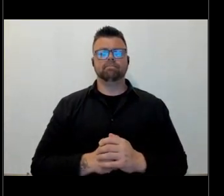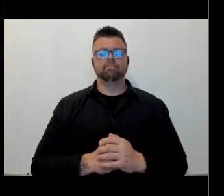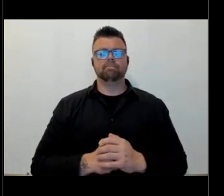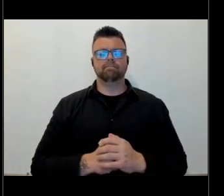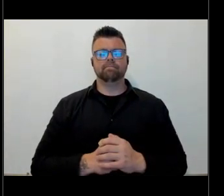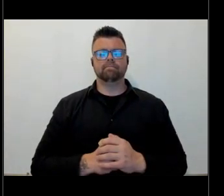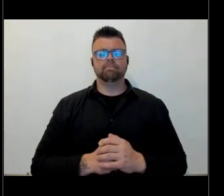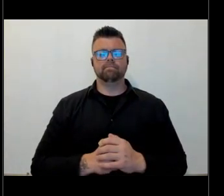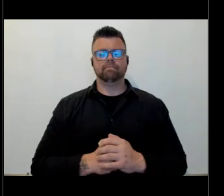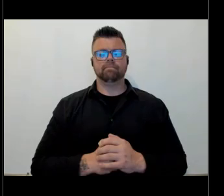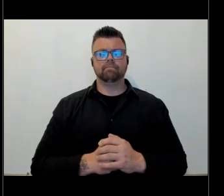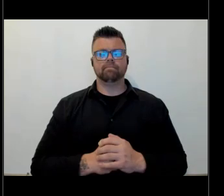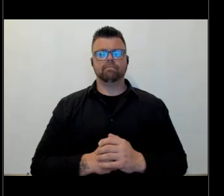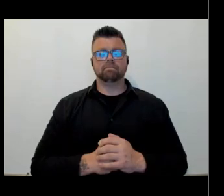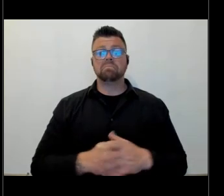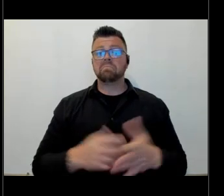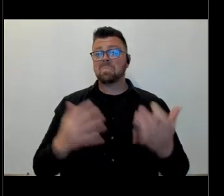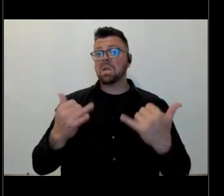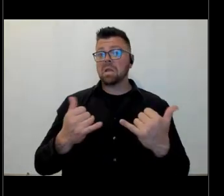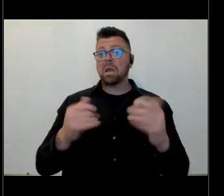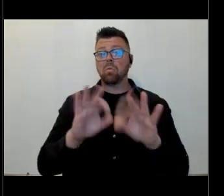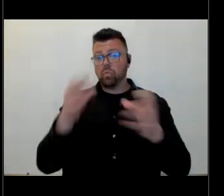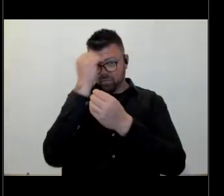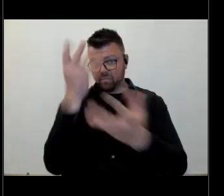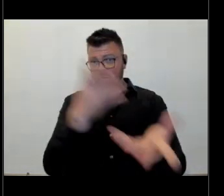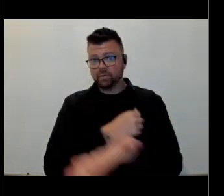And with that, we're going to go into our key takeaways.